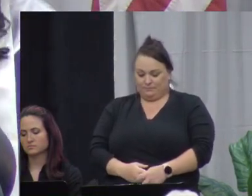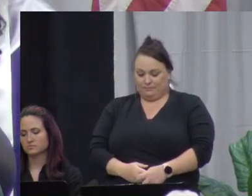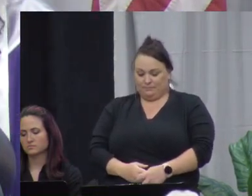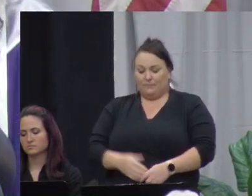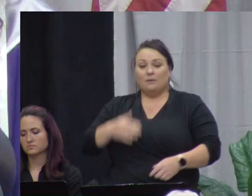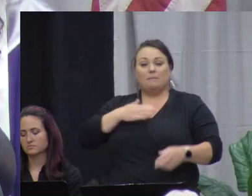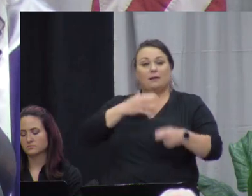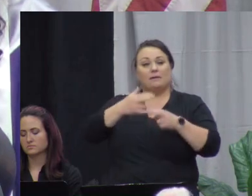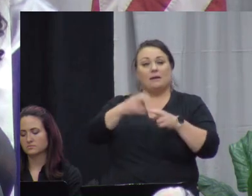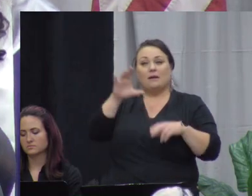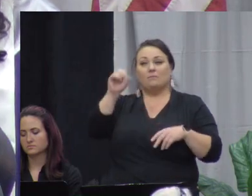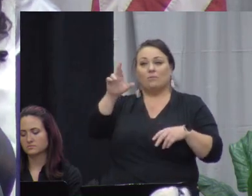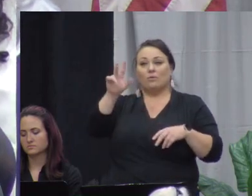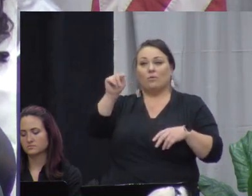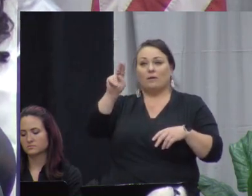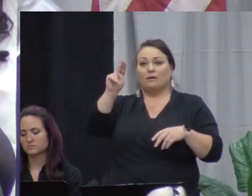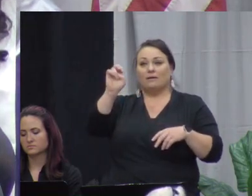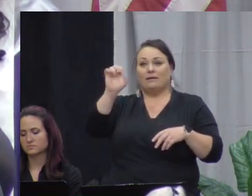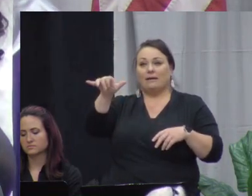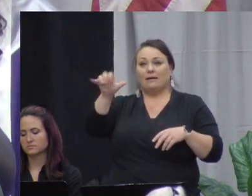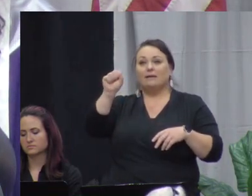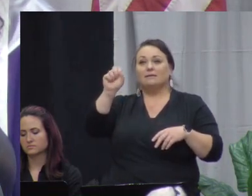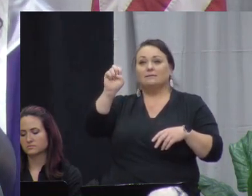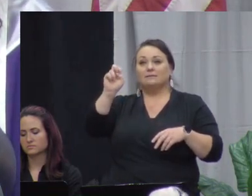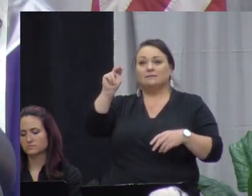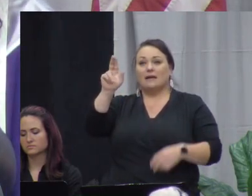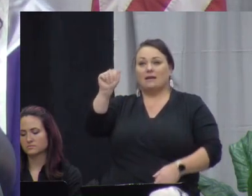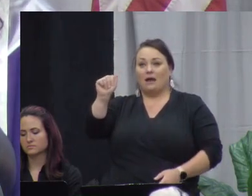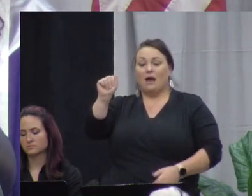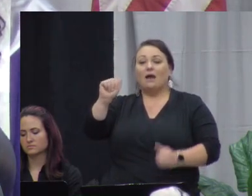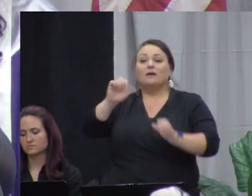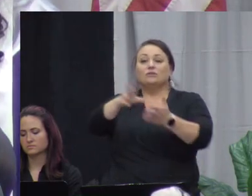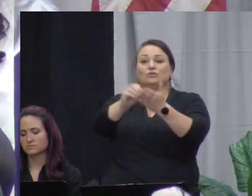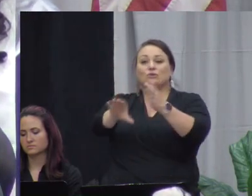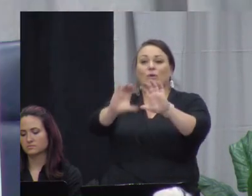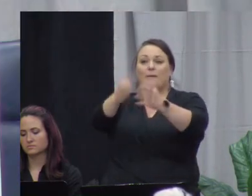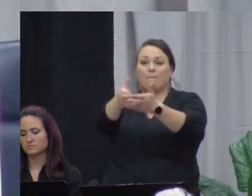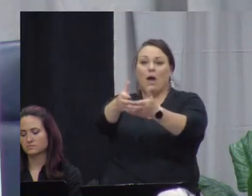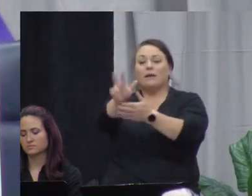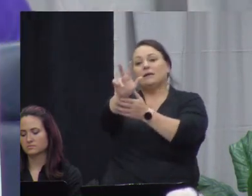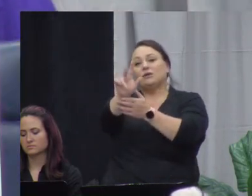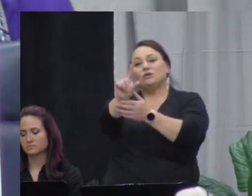My name is Courtney Senna, and I am the class of 2023 student body treasurer.